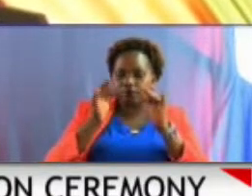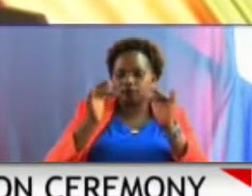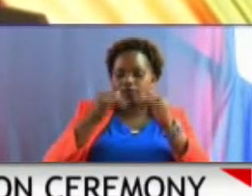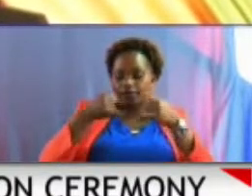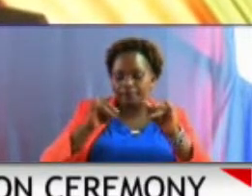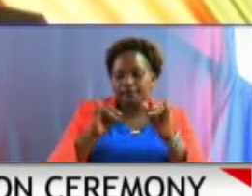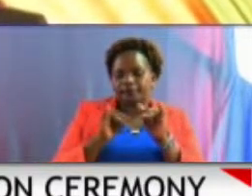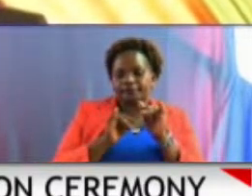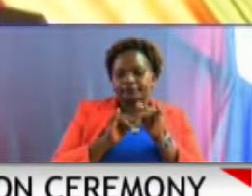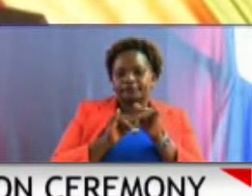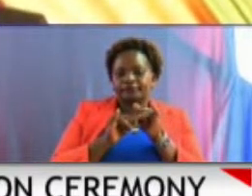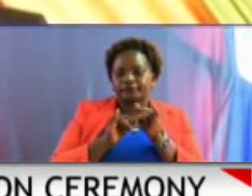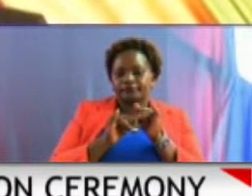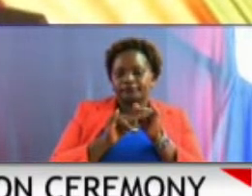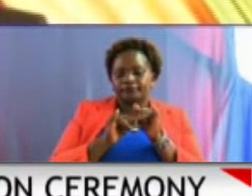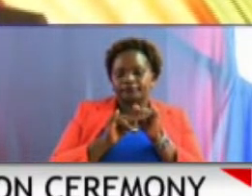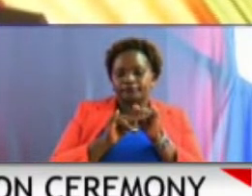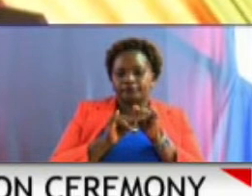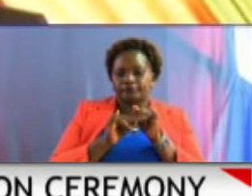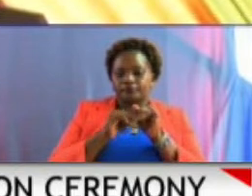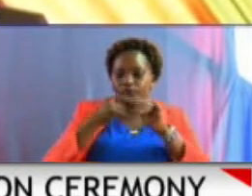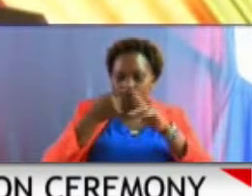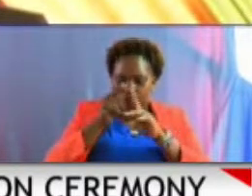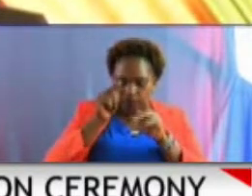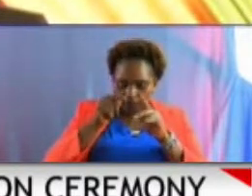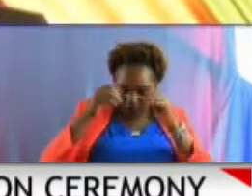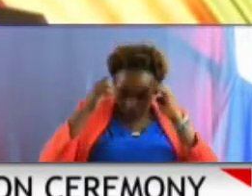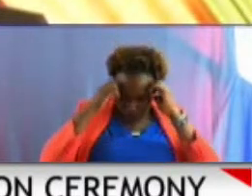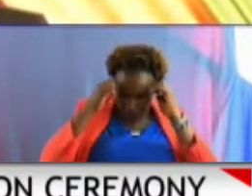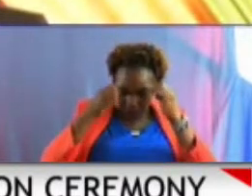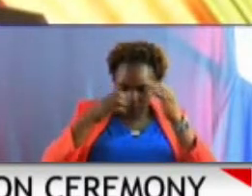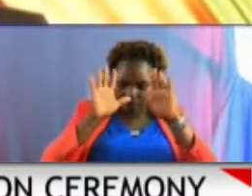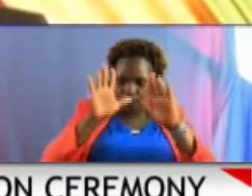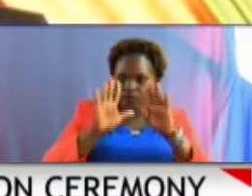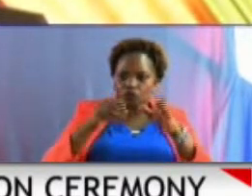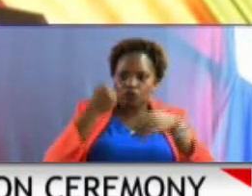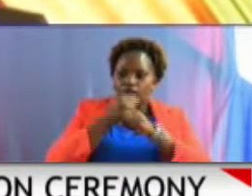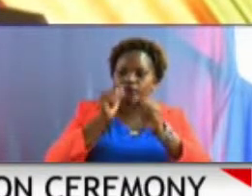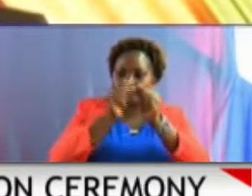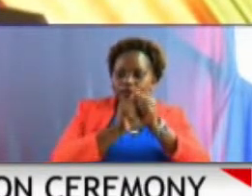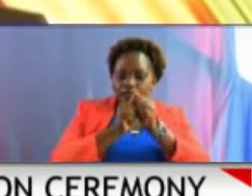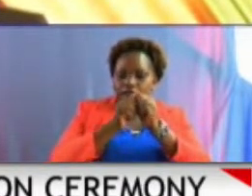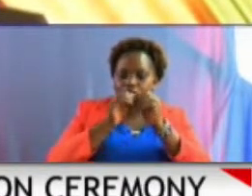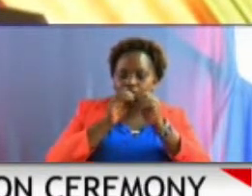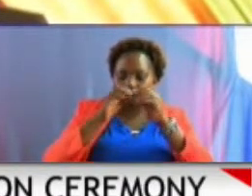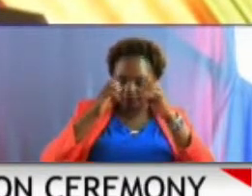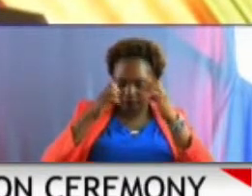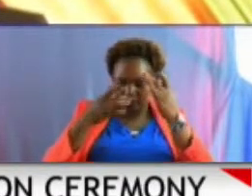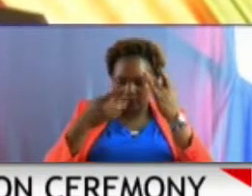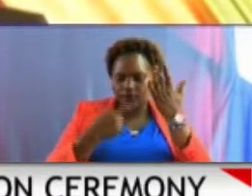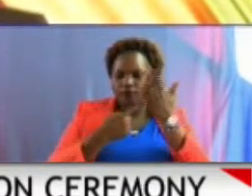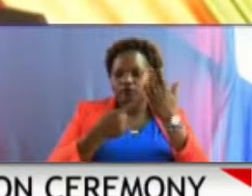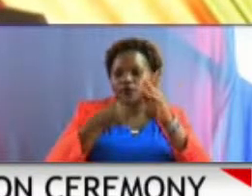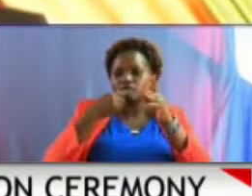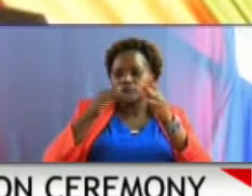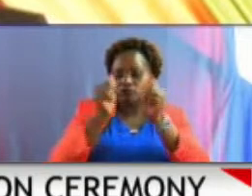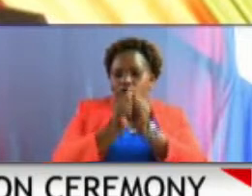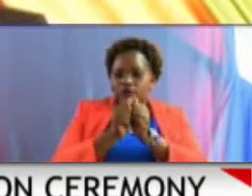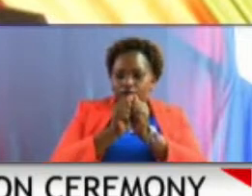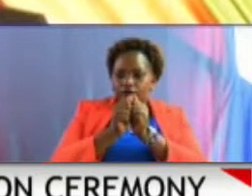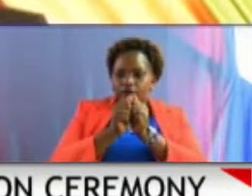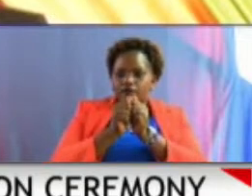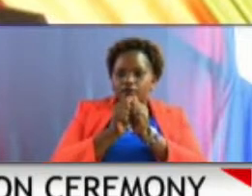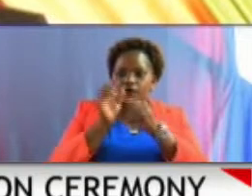implementation. Since students and lecturers are critical stakeholders in the e-learning process, their capacity building must be